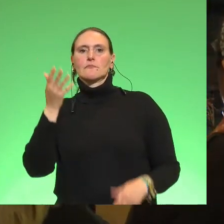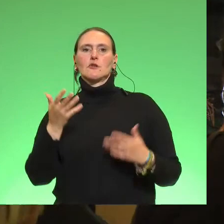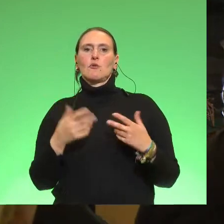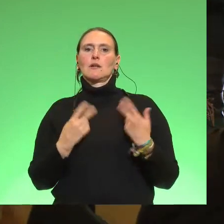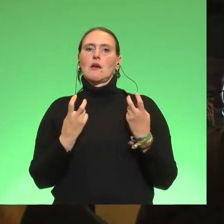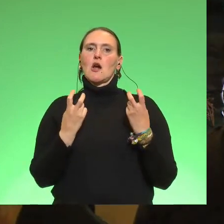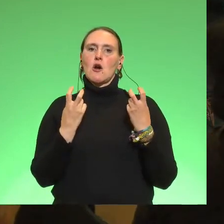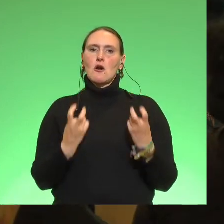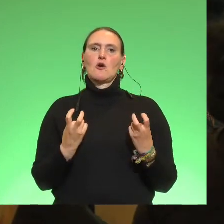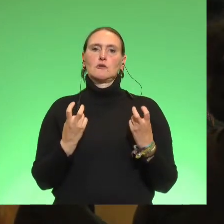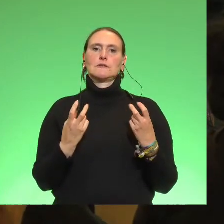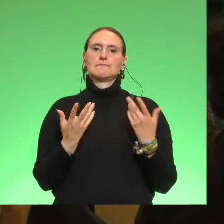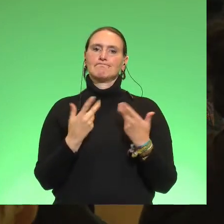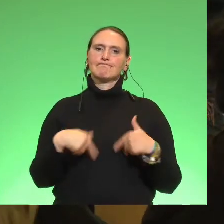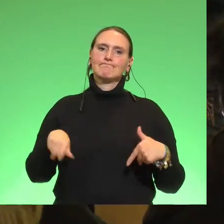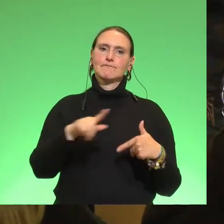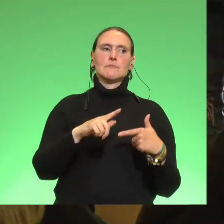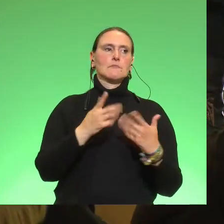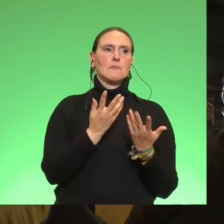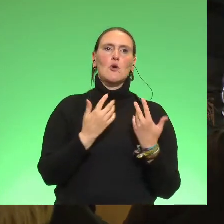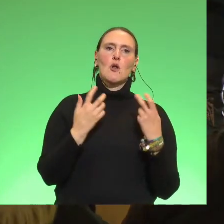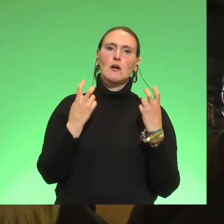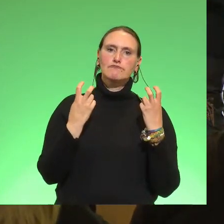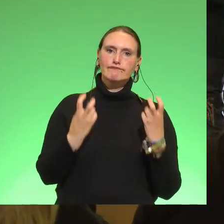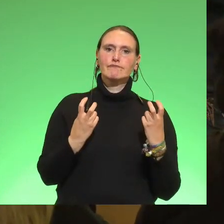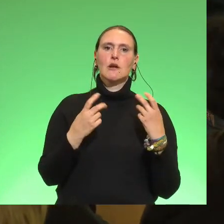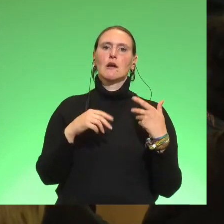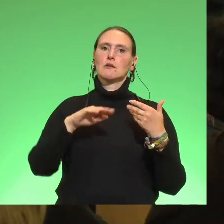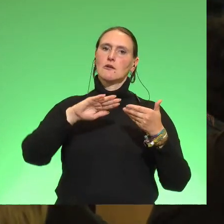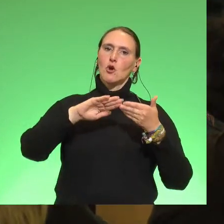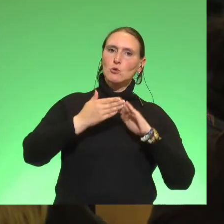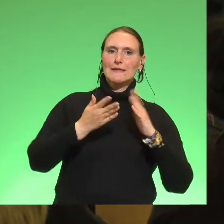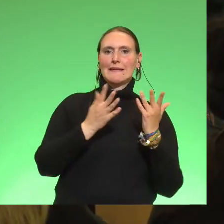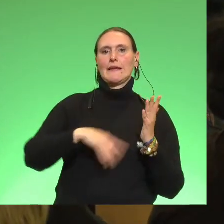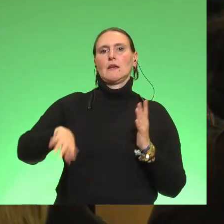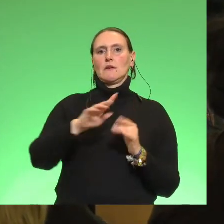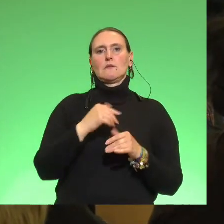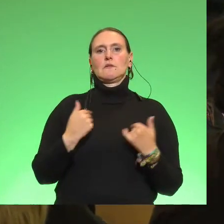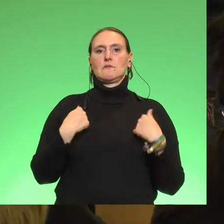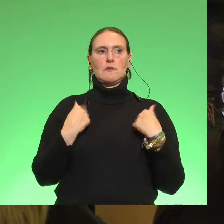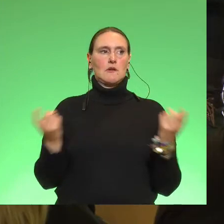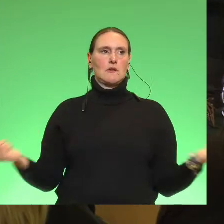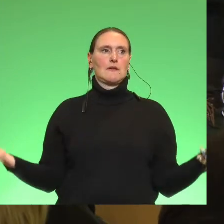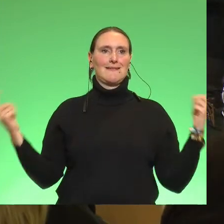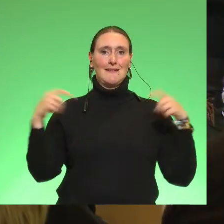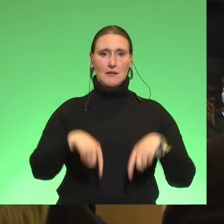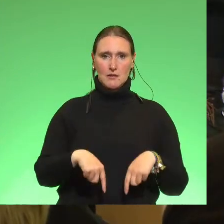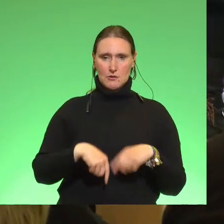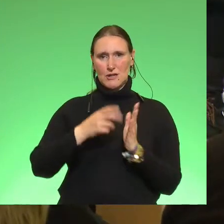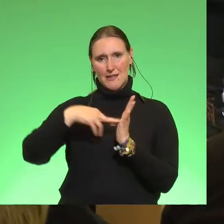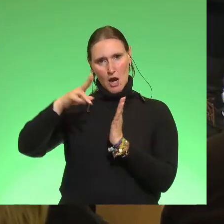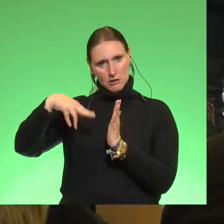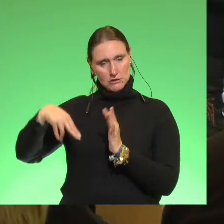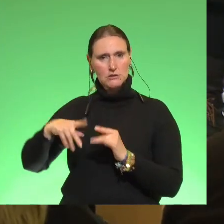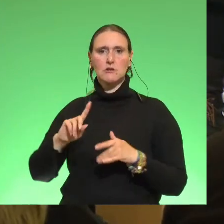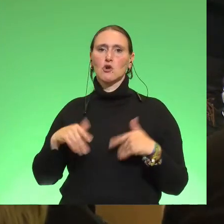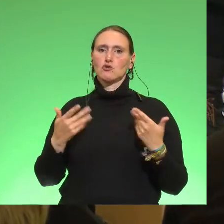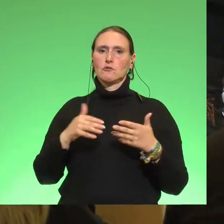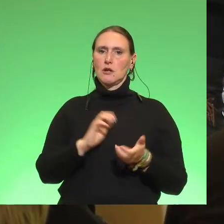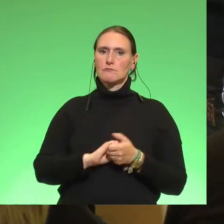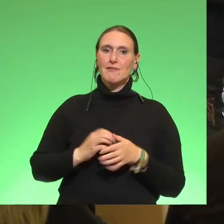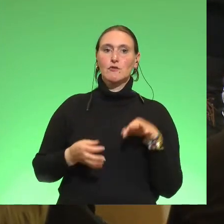a community, and that, yeah, we are hosted by Germany. Yes, we have, our artists have been involved with like local communities,